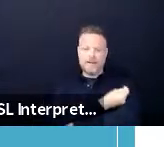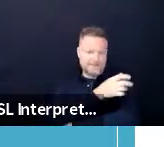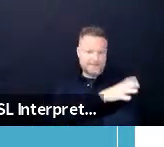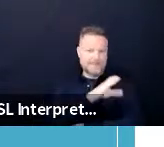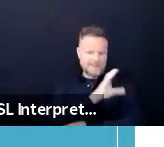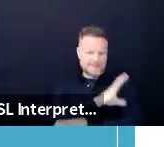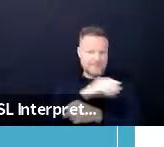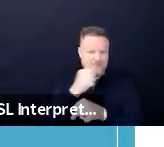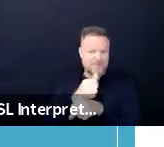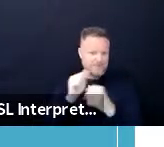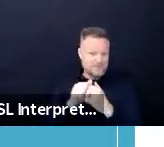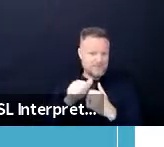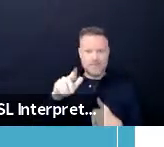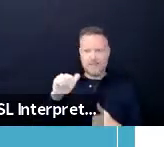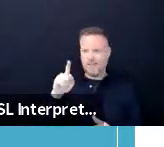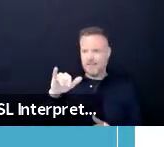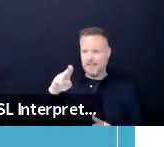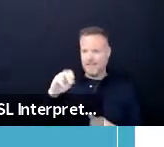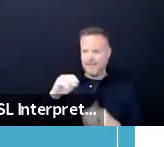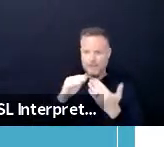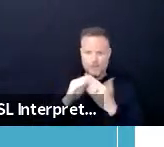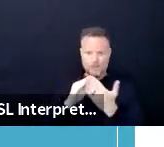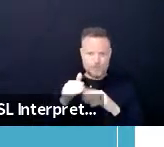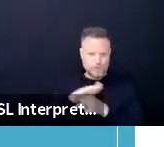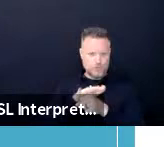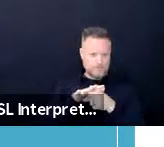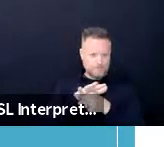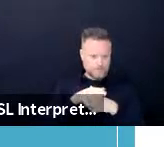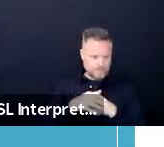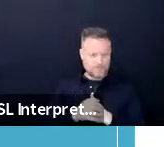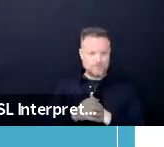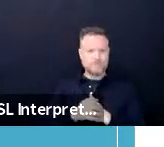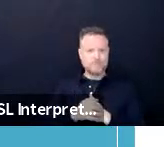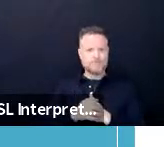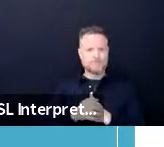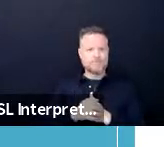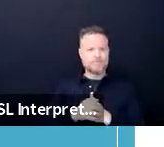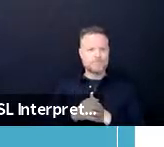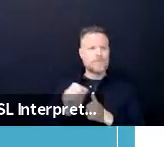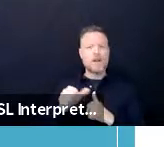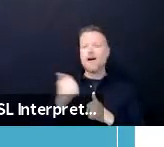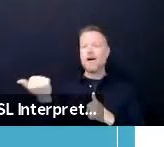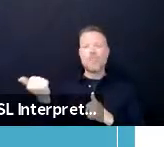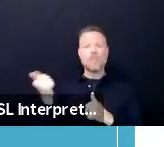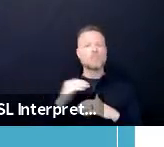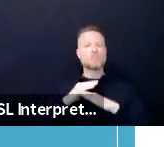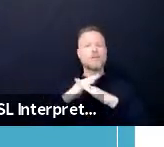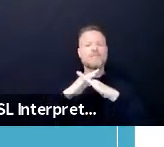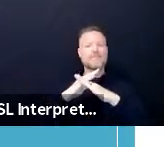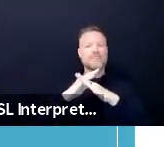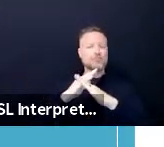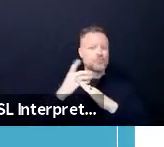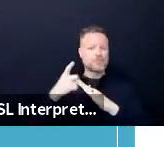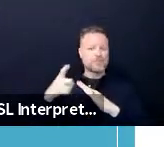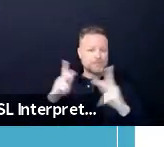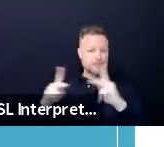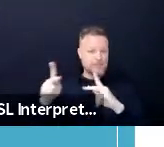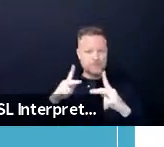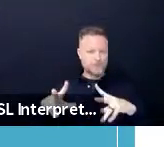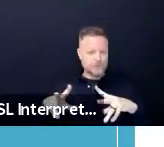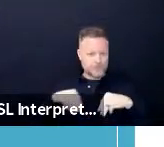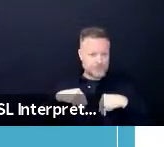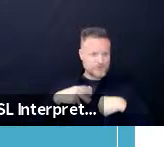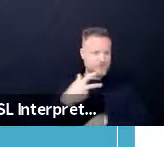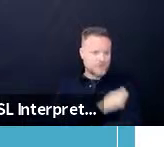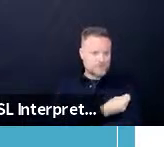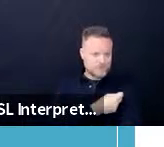We need some other things that are preventing the community from getting the vaccine are